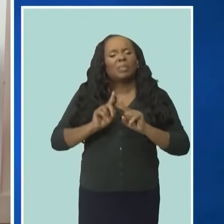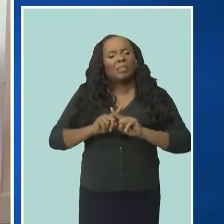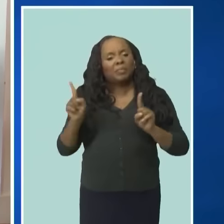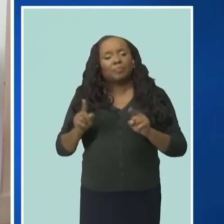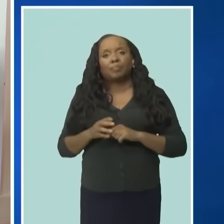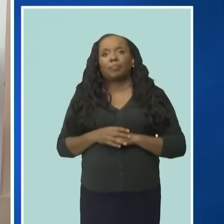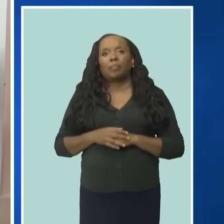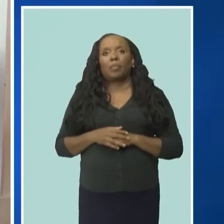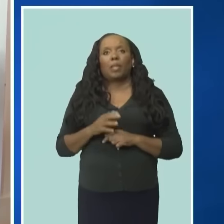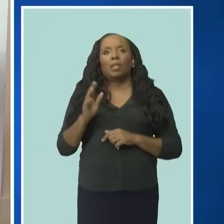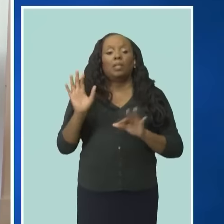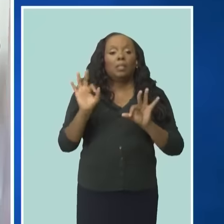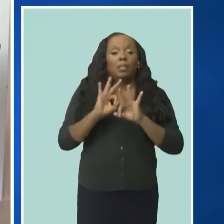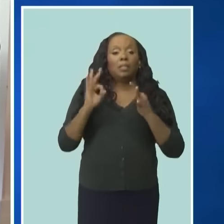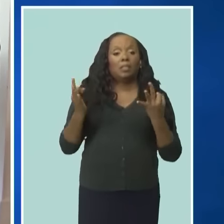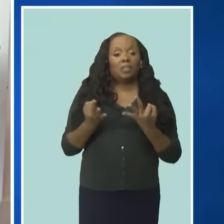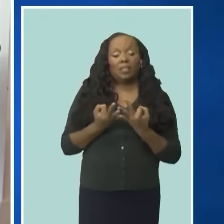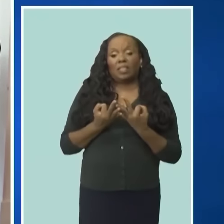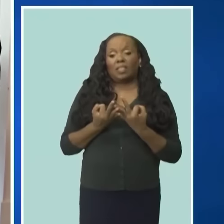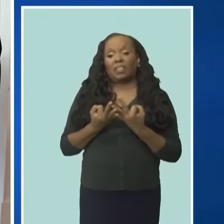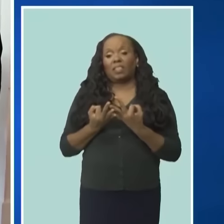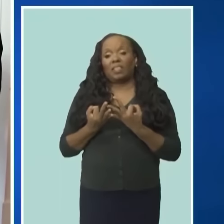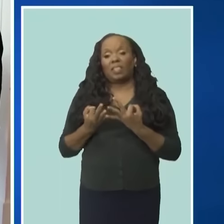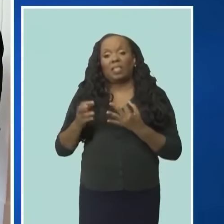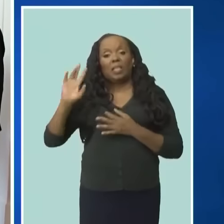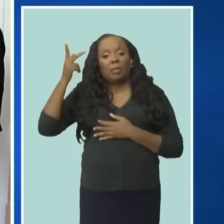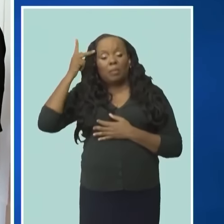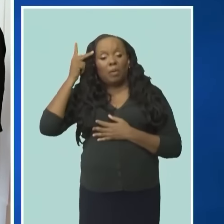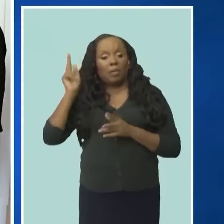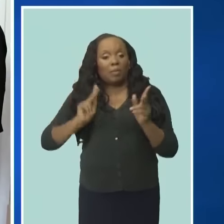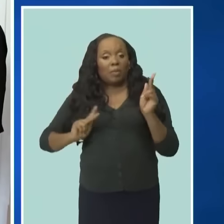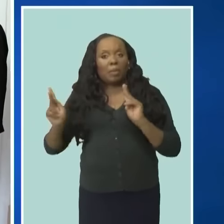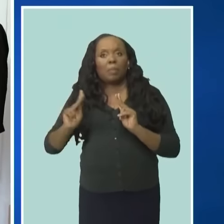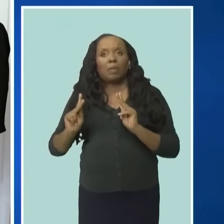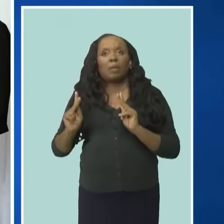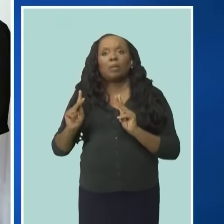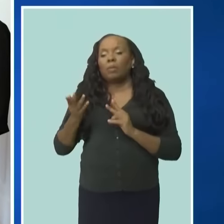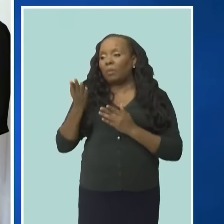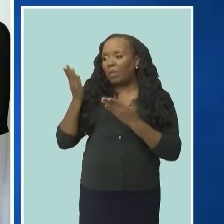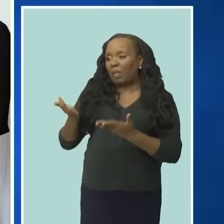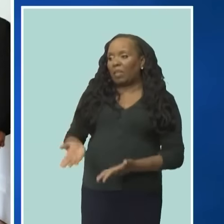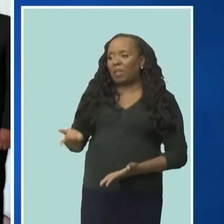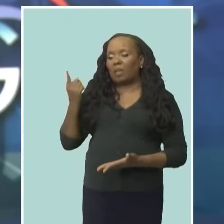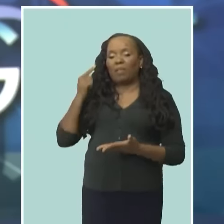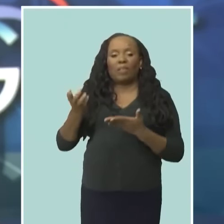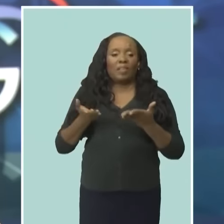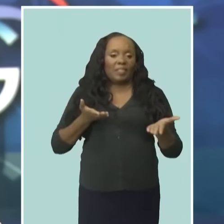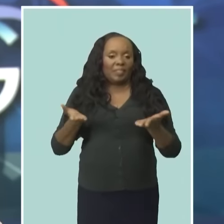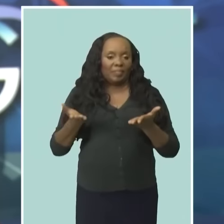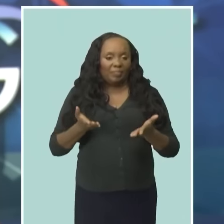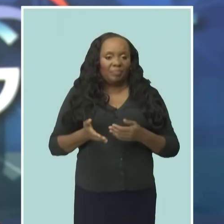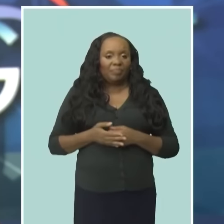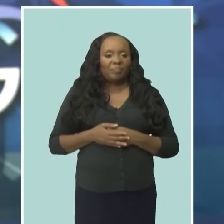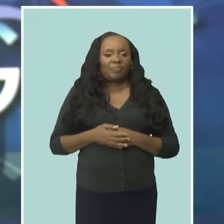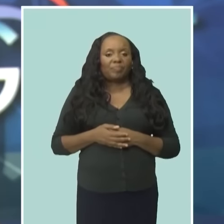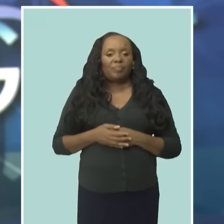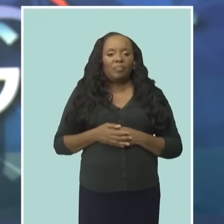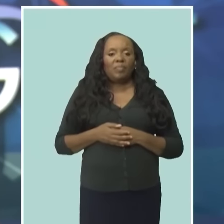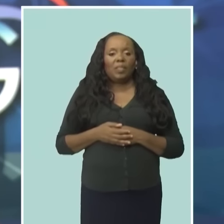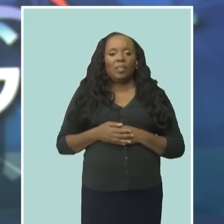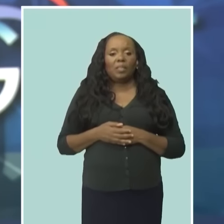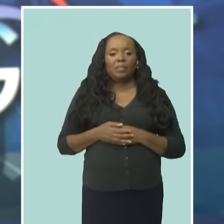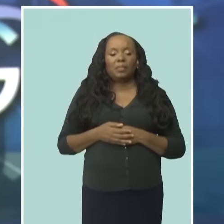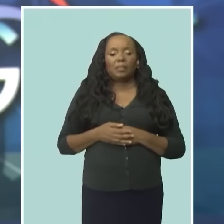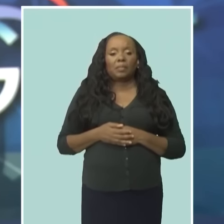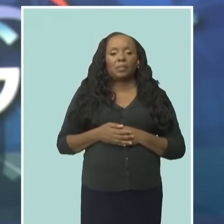cabinet members were present for the ceremony. Onesta Henry, CBC News. The Barbados Fire Service